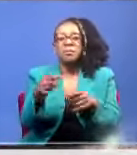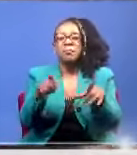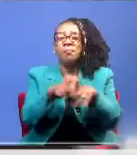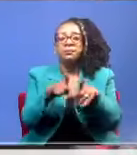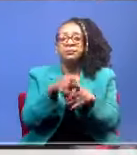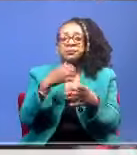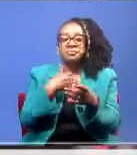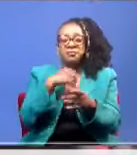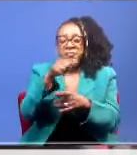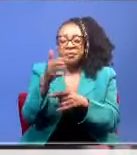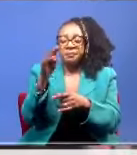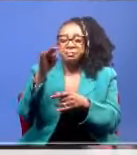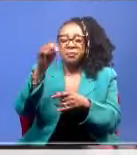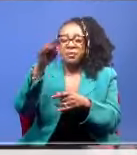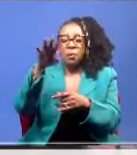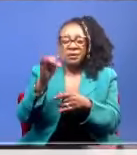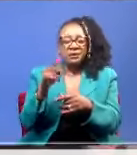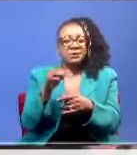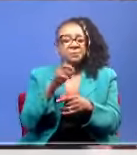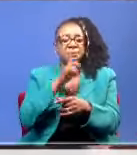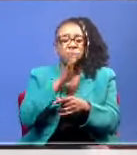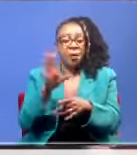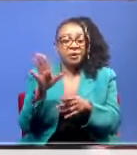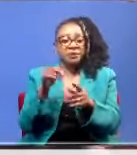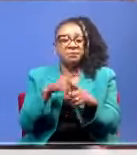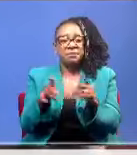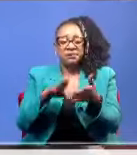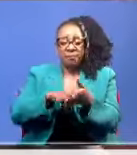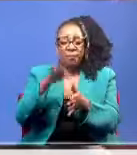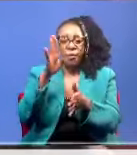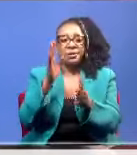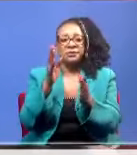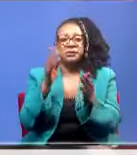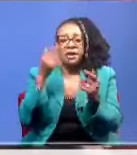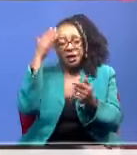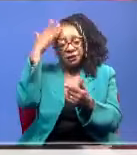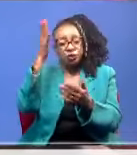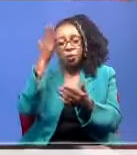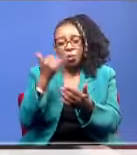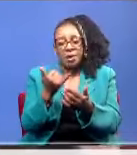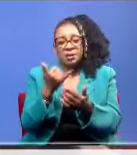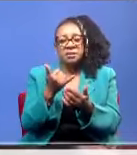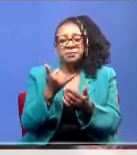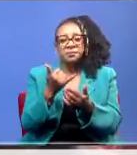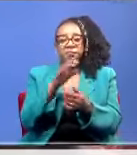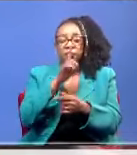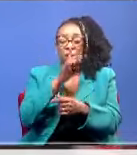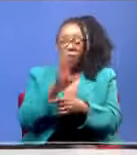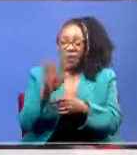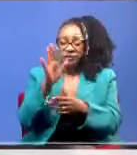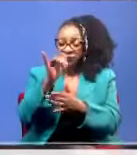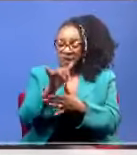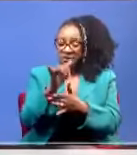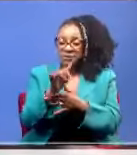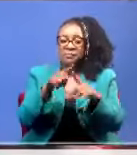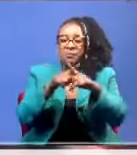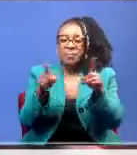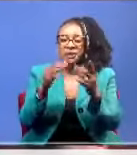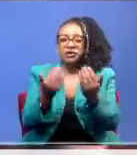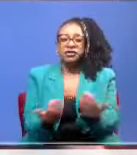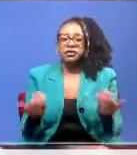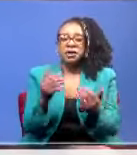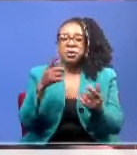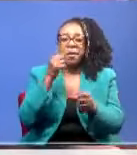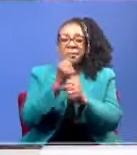kuna pia Maweni ambao bado imenyamaziwa, na naona watu Maweni wamenyamaza. I don't know why they are wamenyamazia hiyo, kwamba watoto